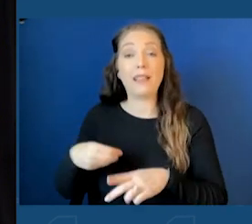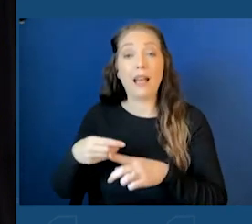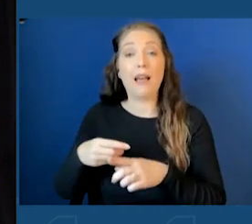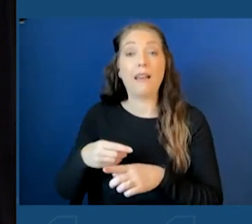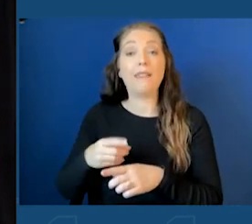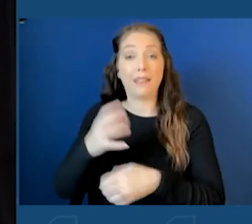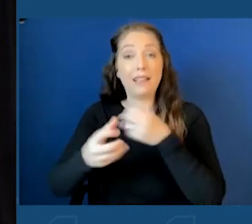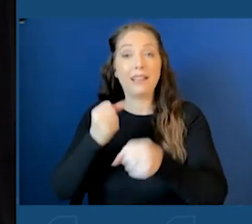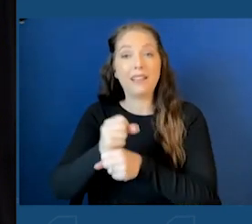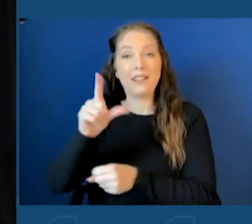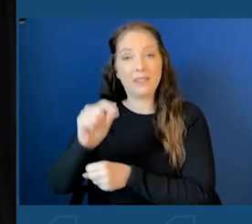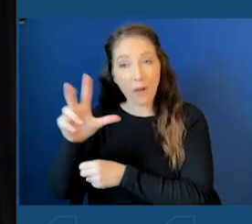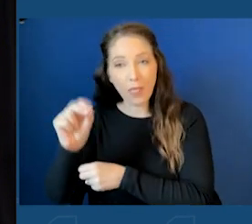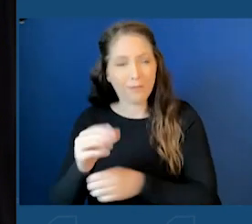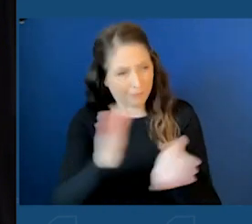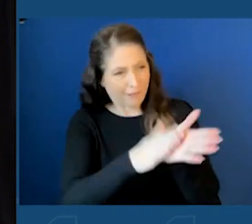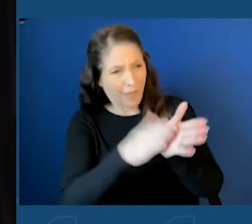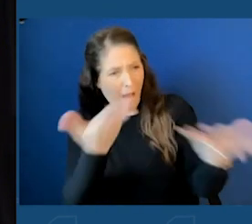Clap, that's good.